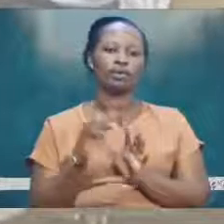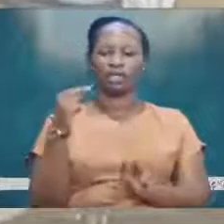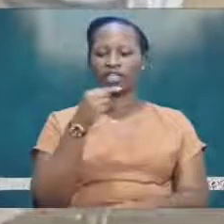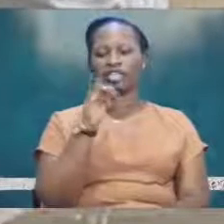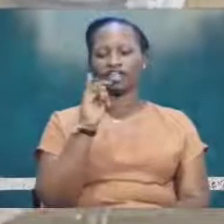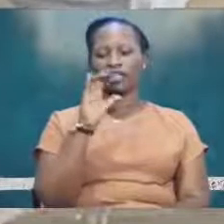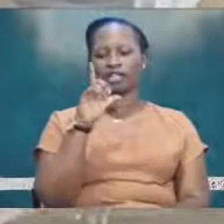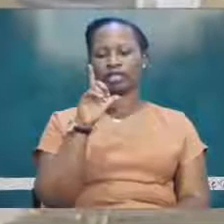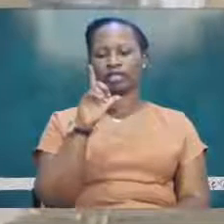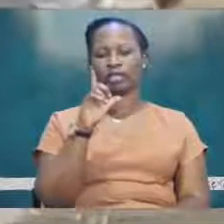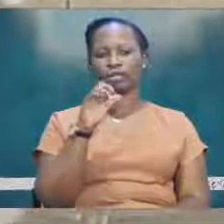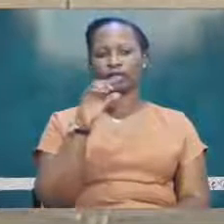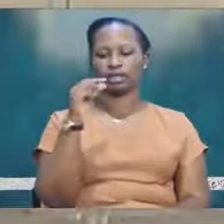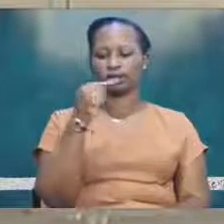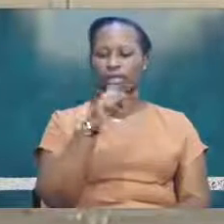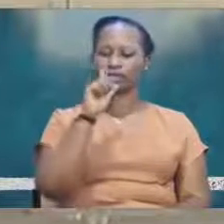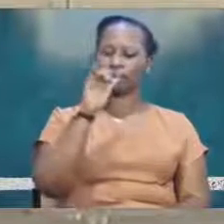glycogen.